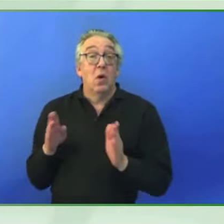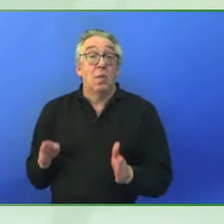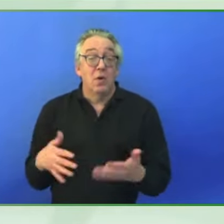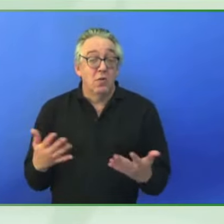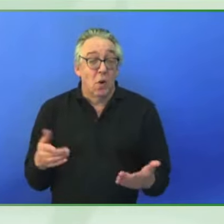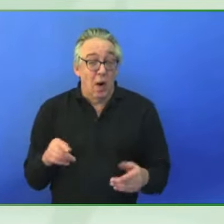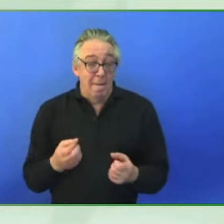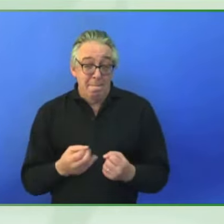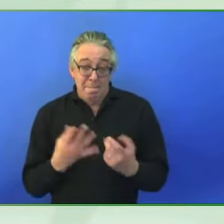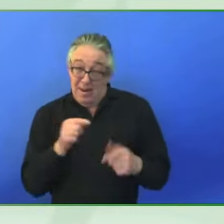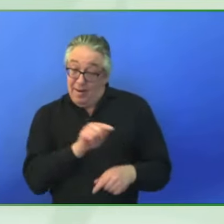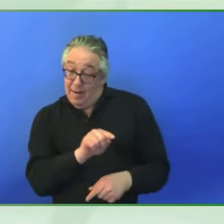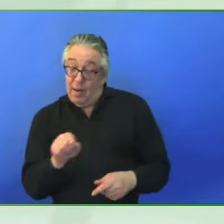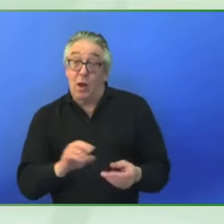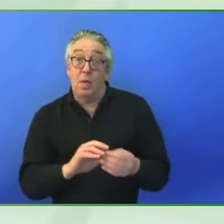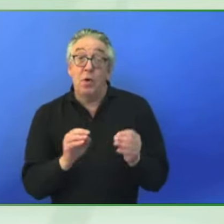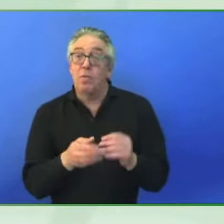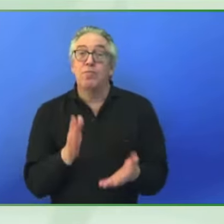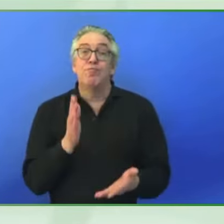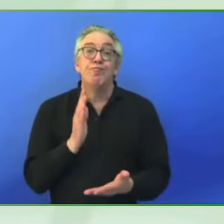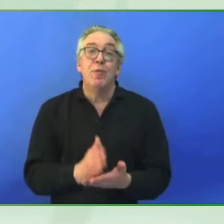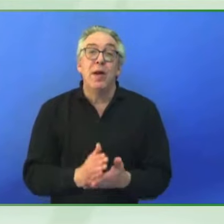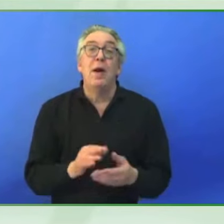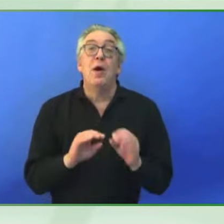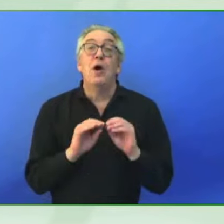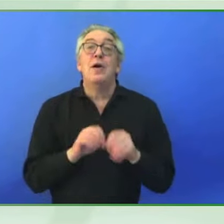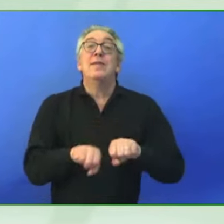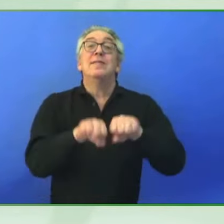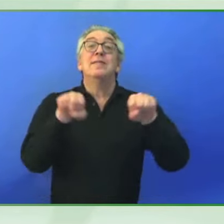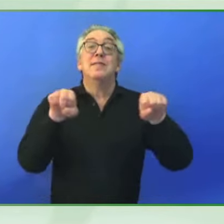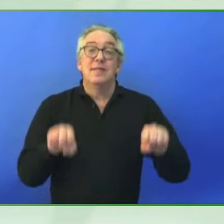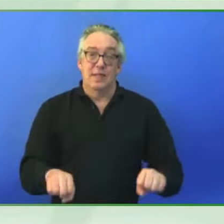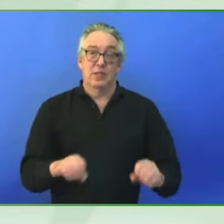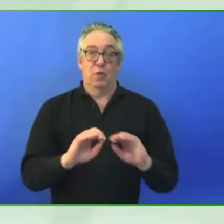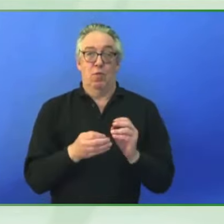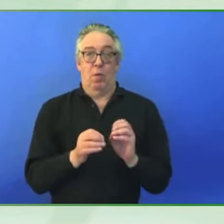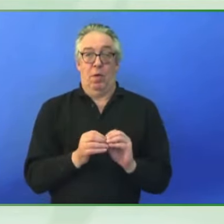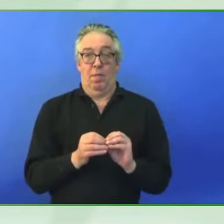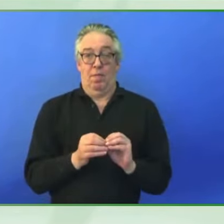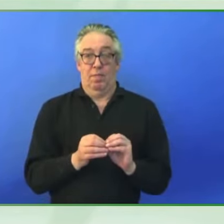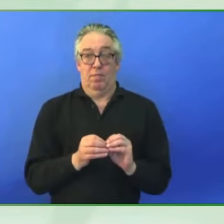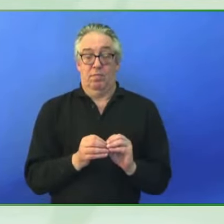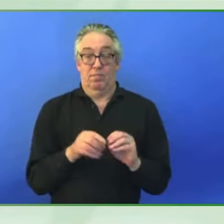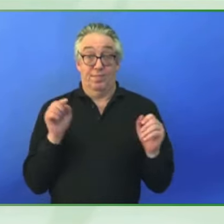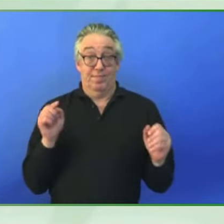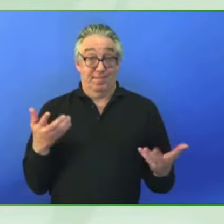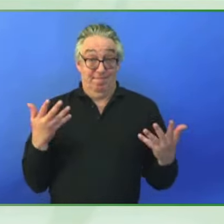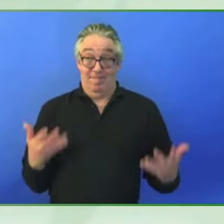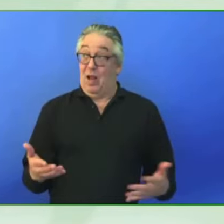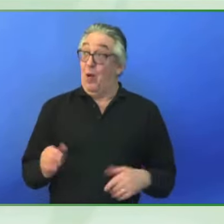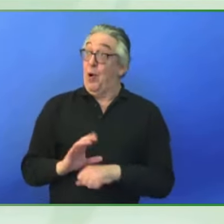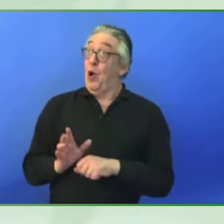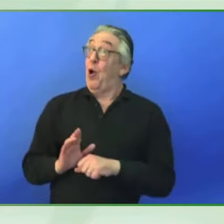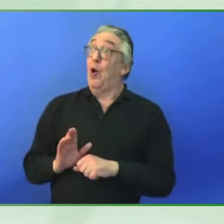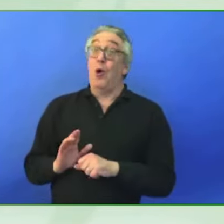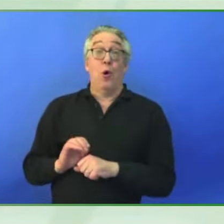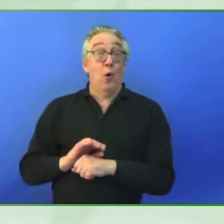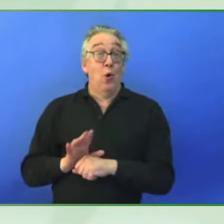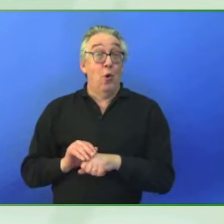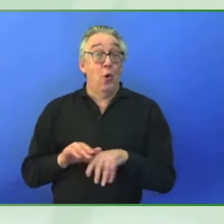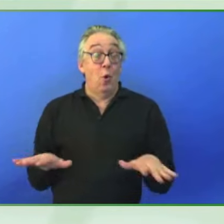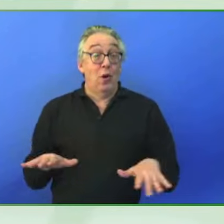are systemic and become even more challenging in times where systems are being challenged,